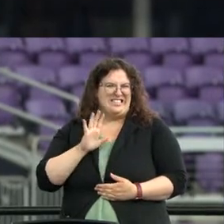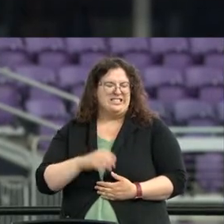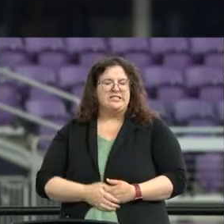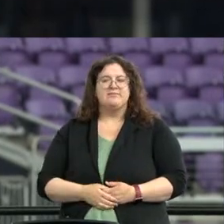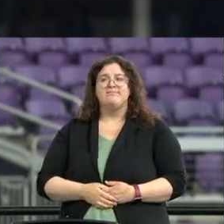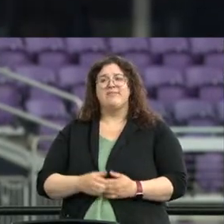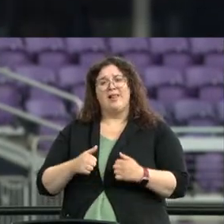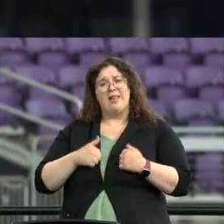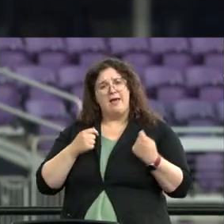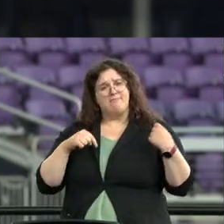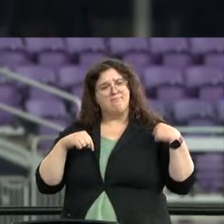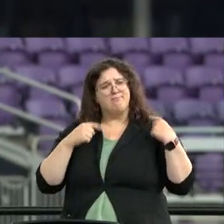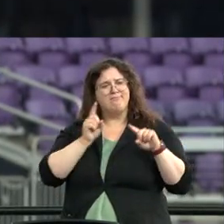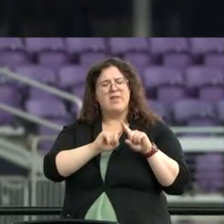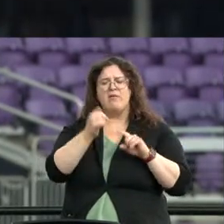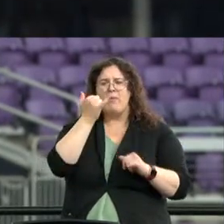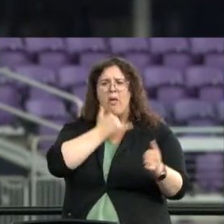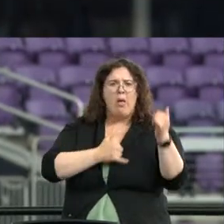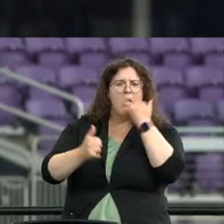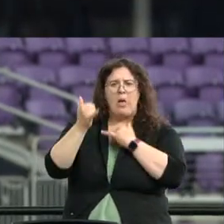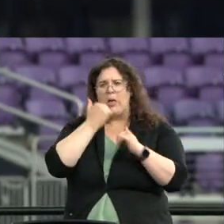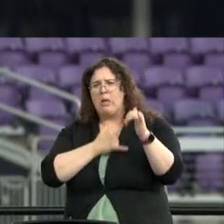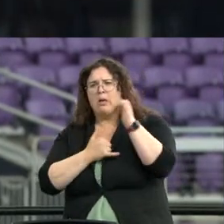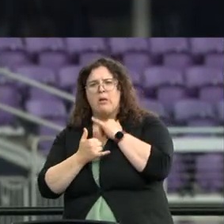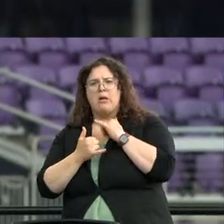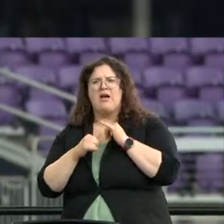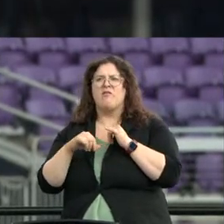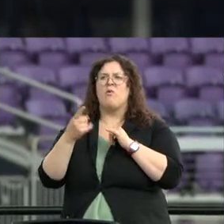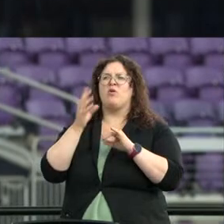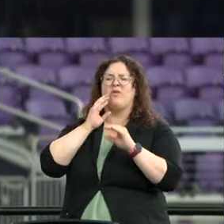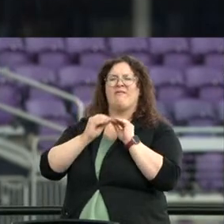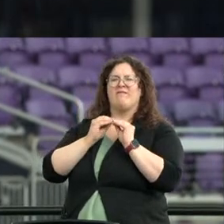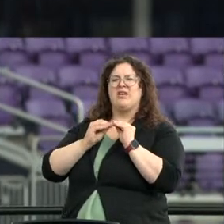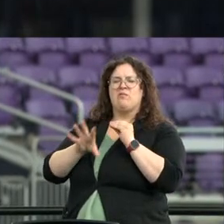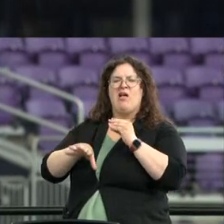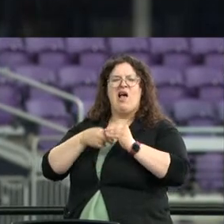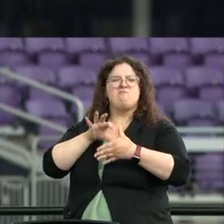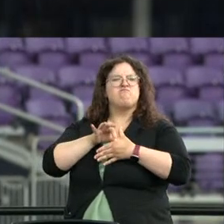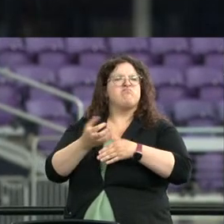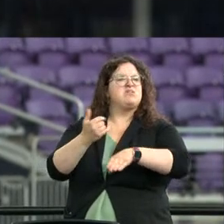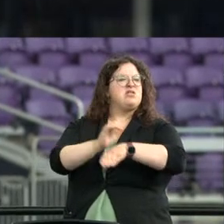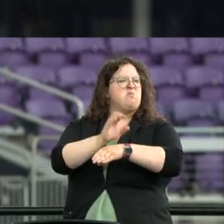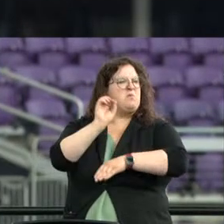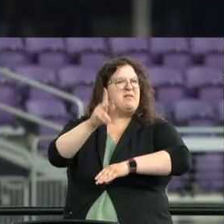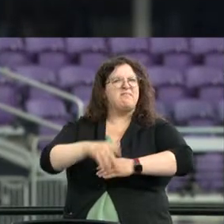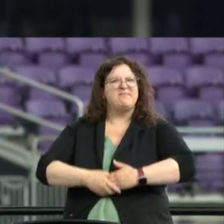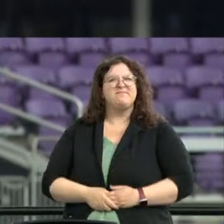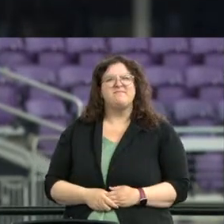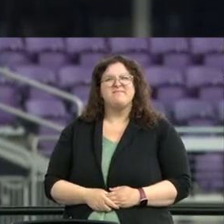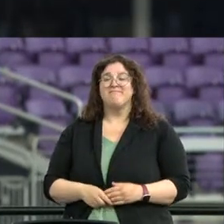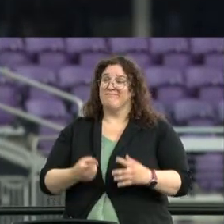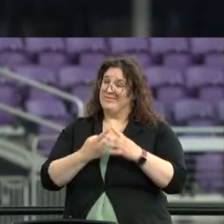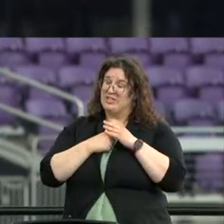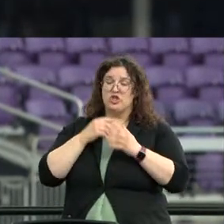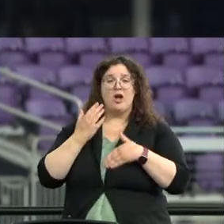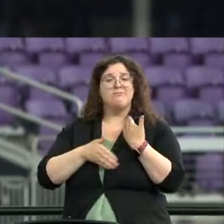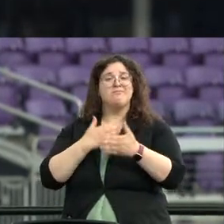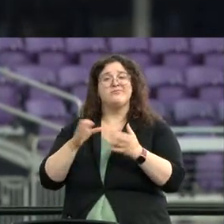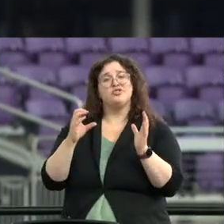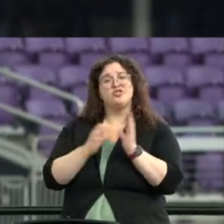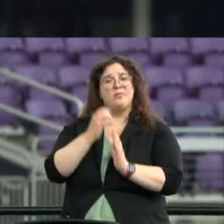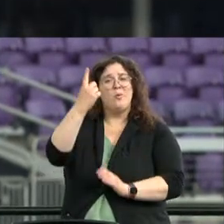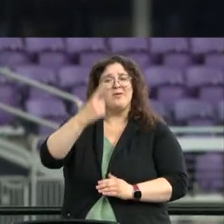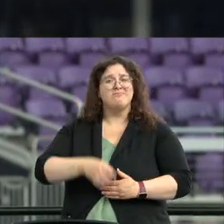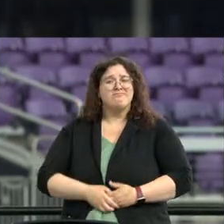series of mistakes, and tonight I'm going to correct that one by filling in those missing pages. So let's get started. Chapter